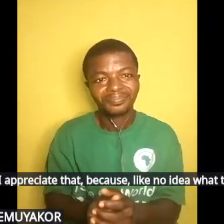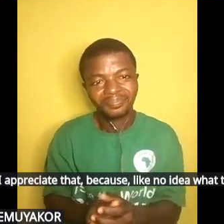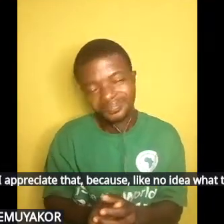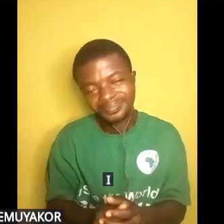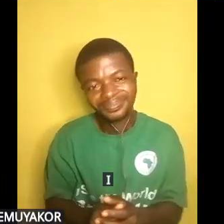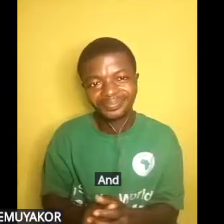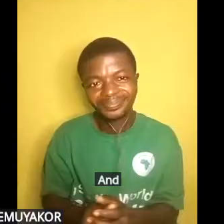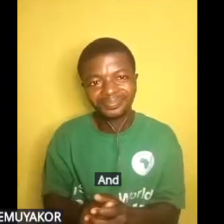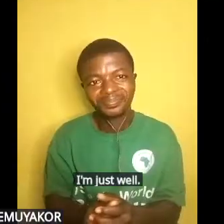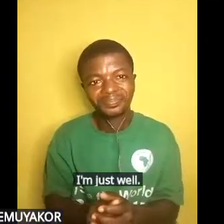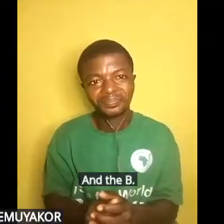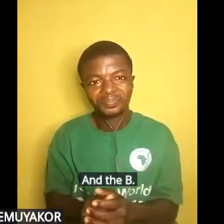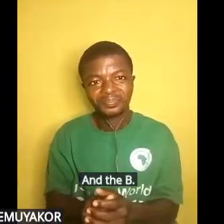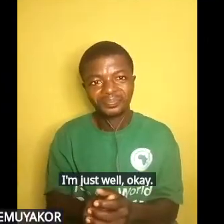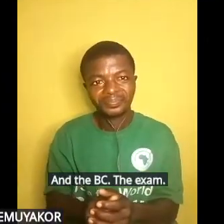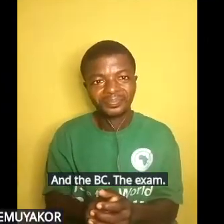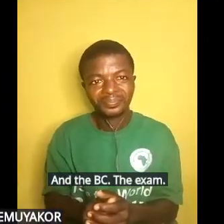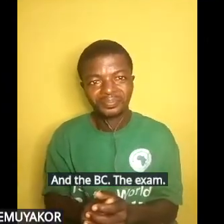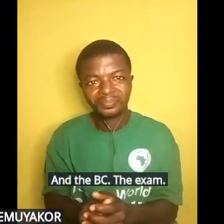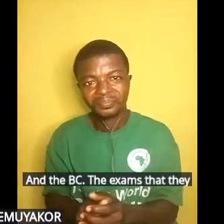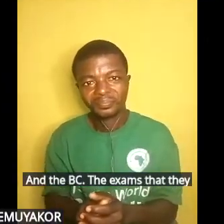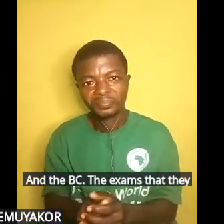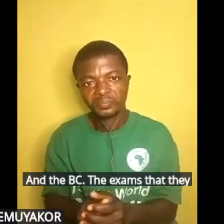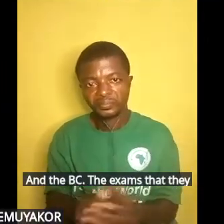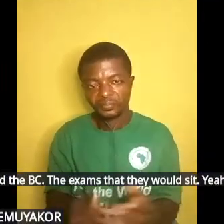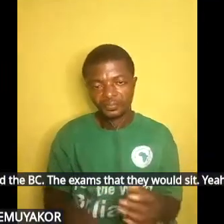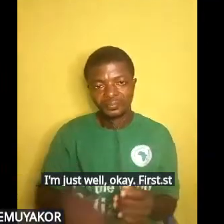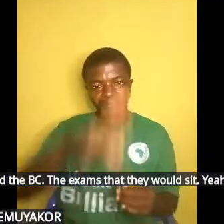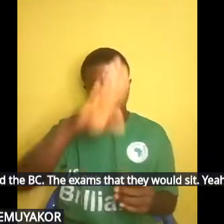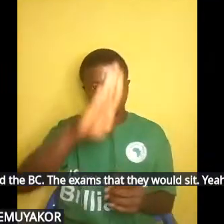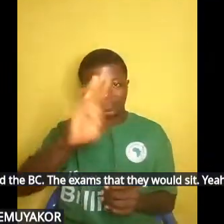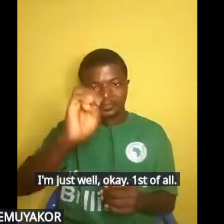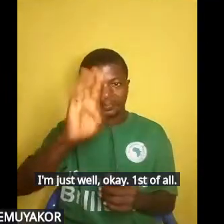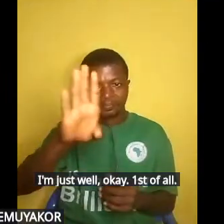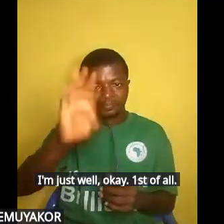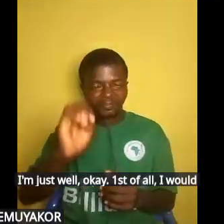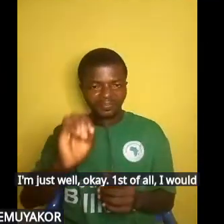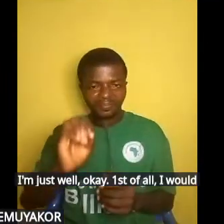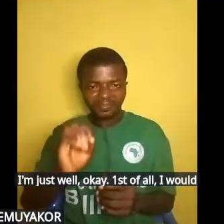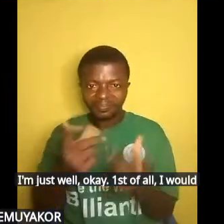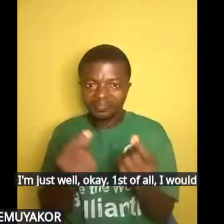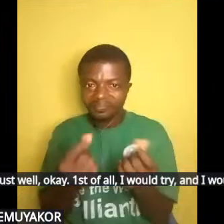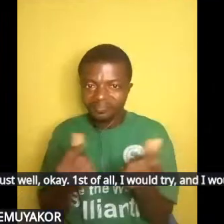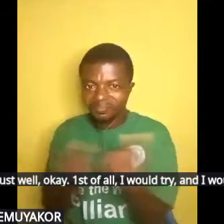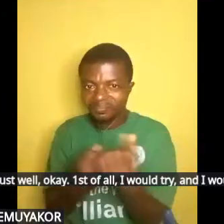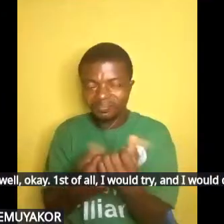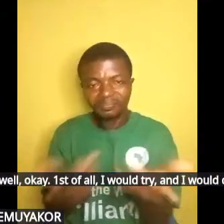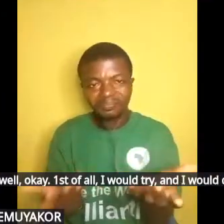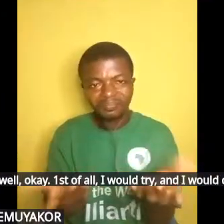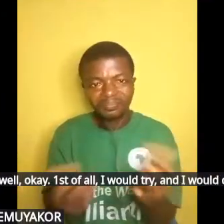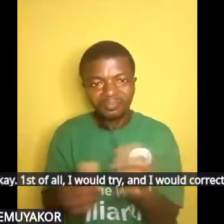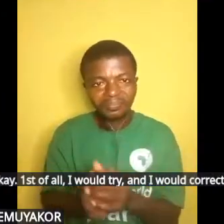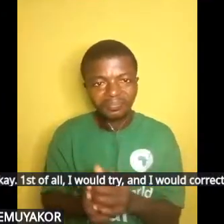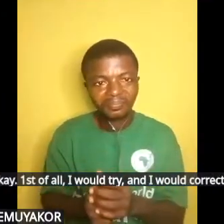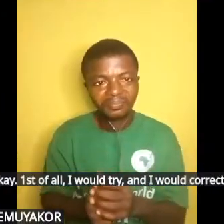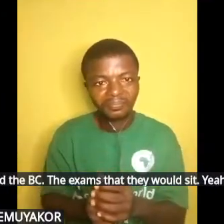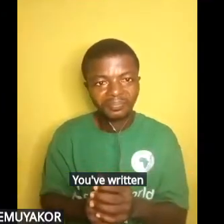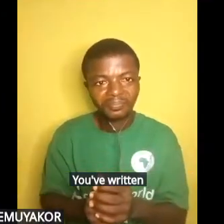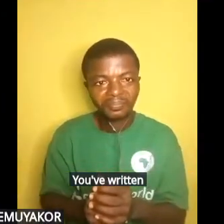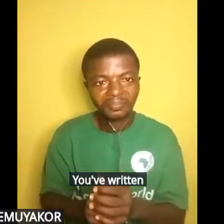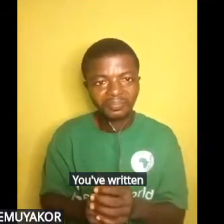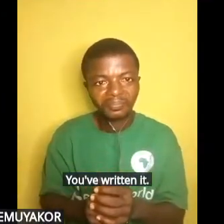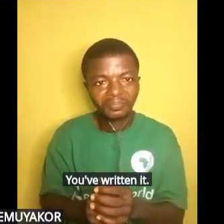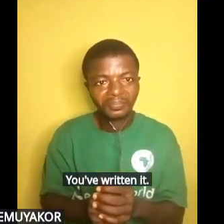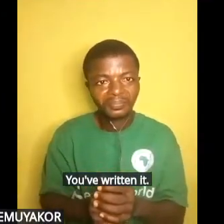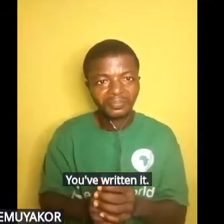And the well, BECE okay. is the exams that they would sit, yeah. First of all, I would correct the way you've written it,